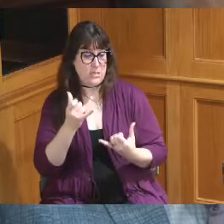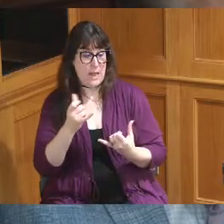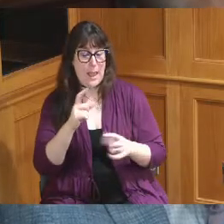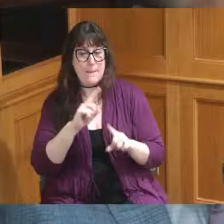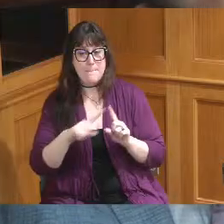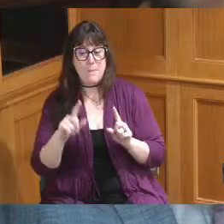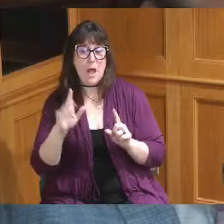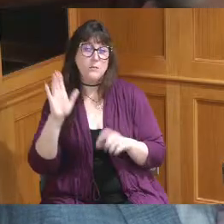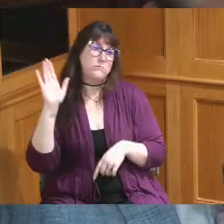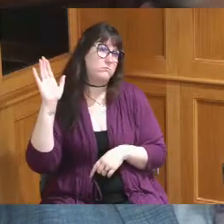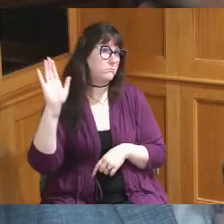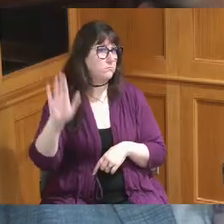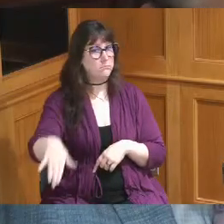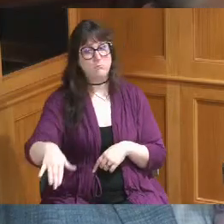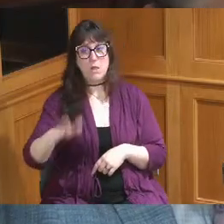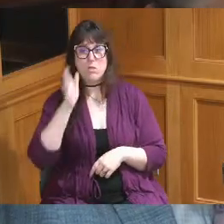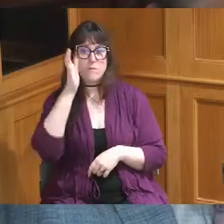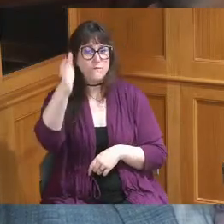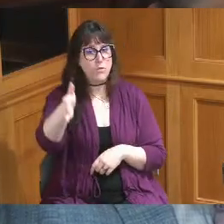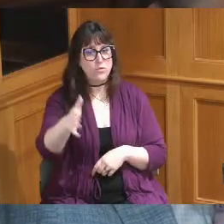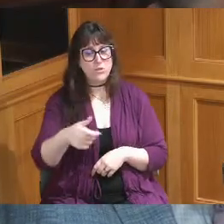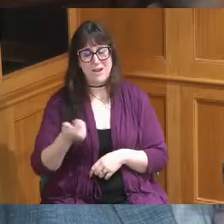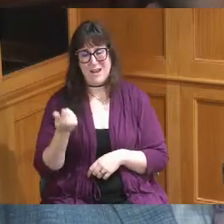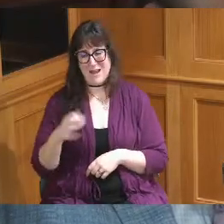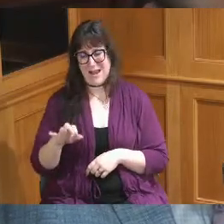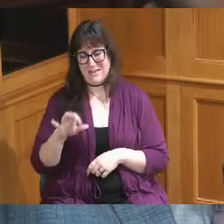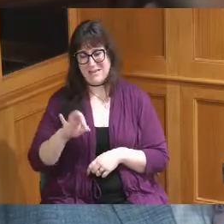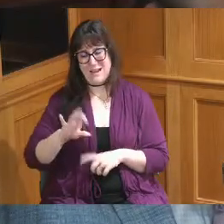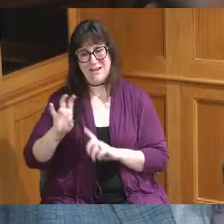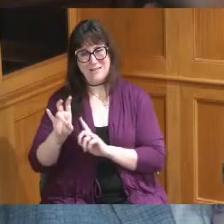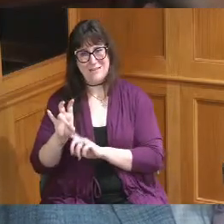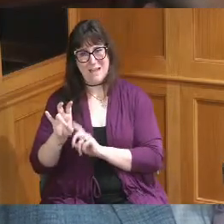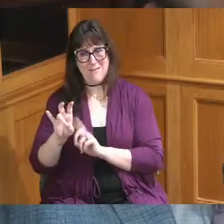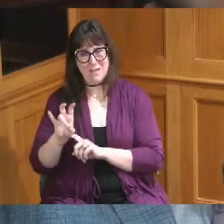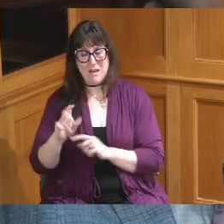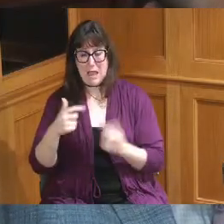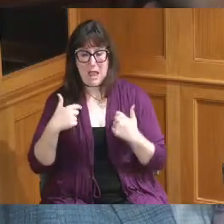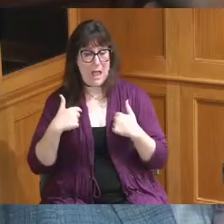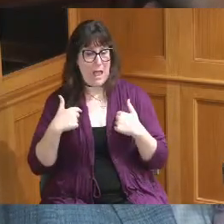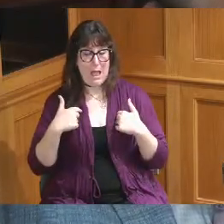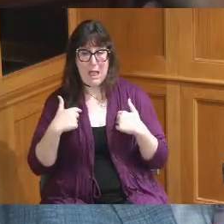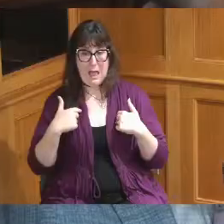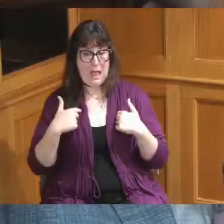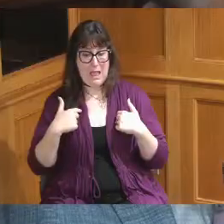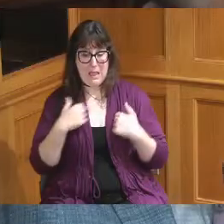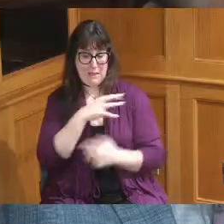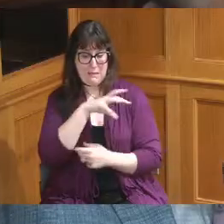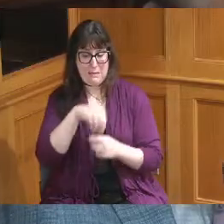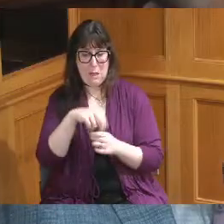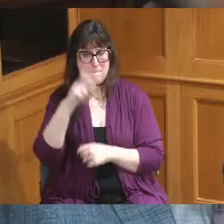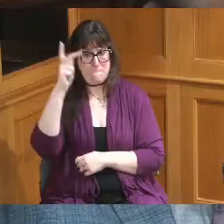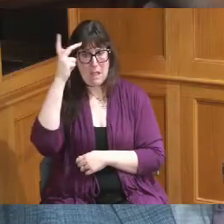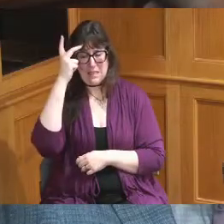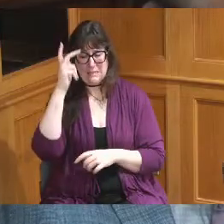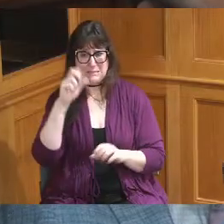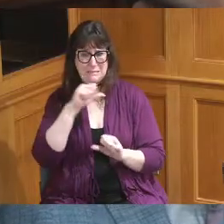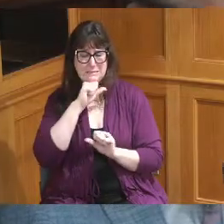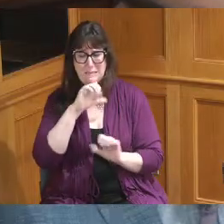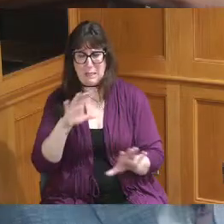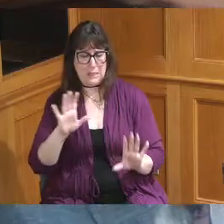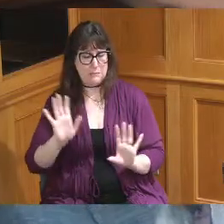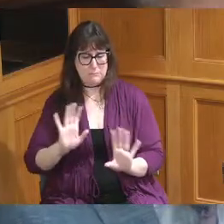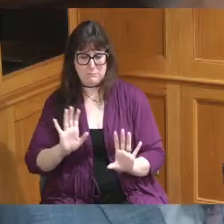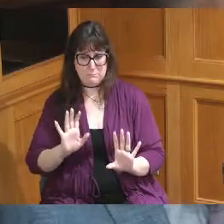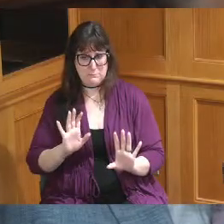the way through. In 1997, I was not even in politics at all. And I